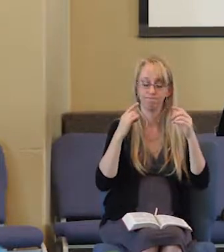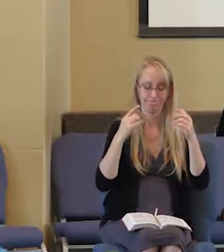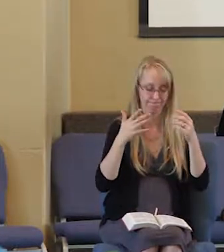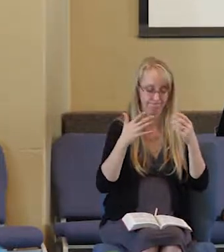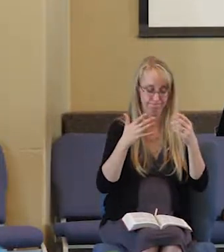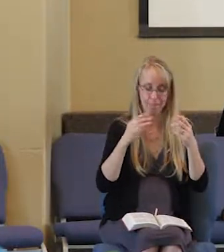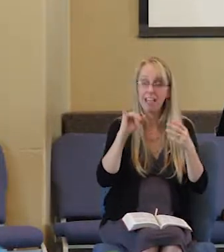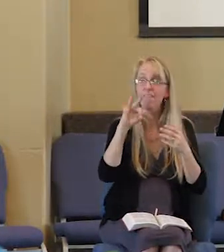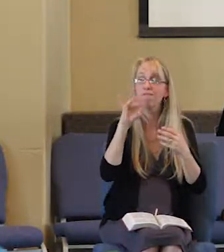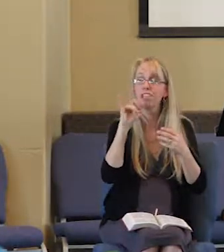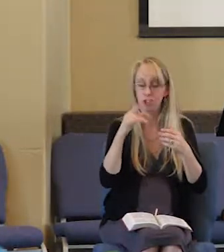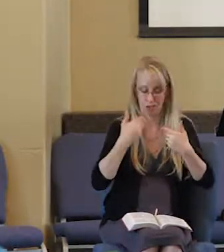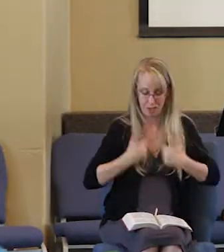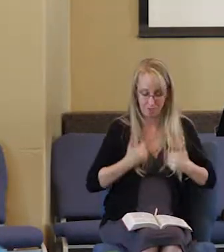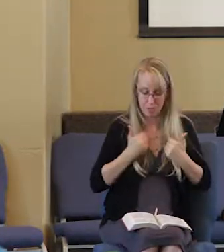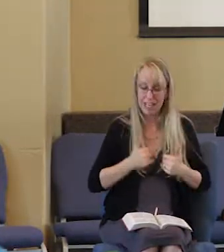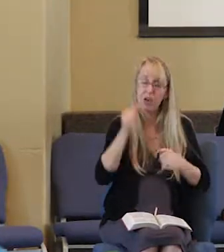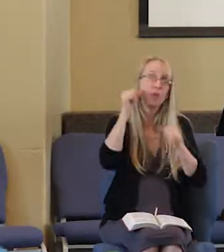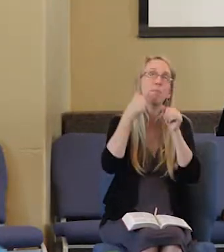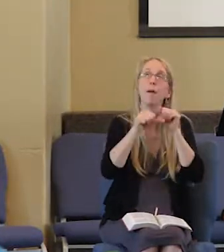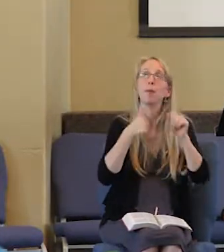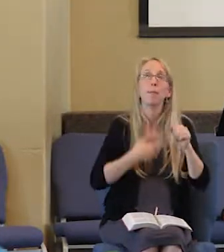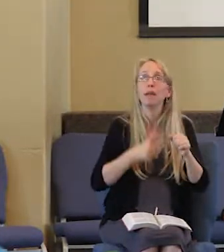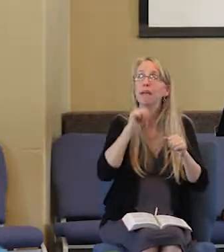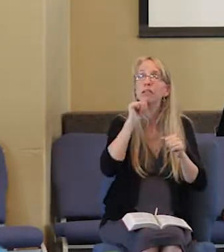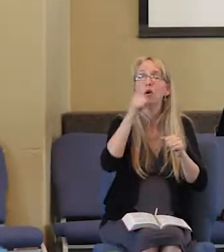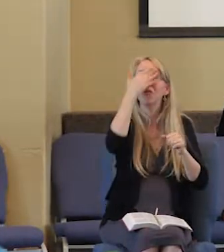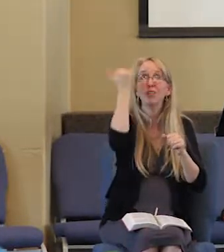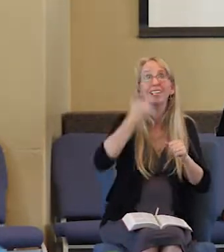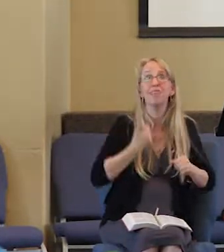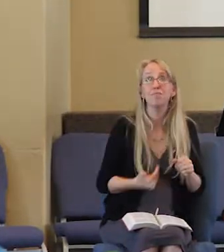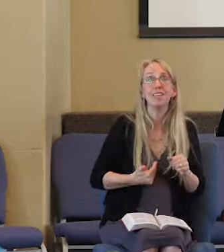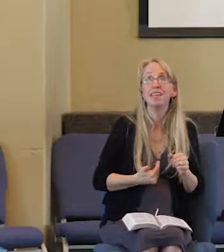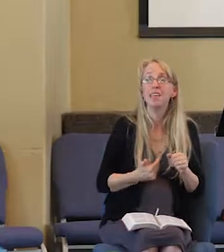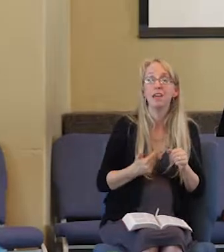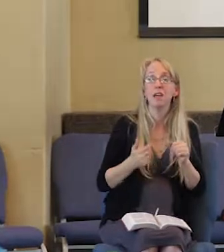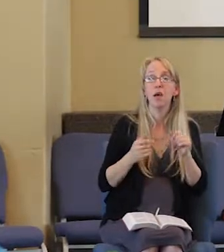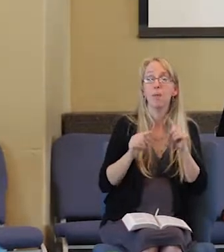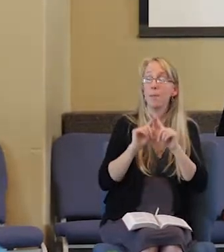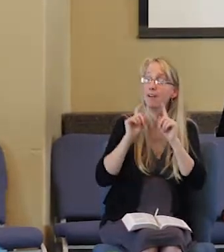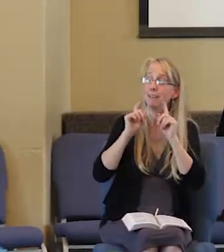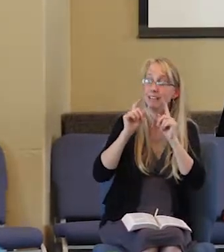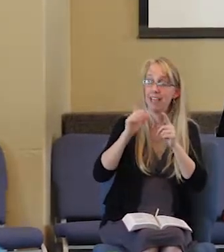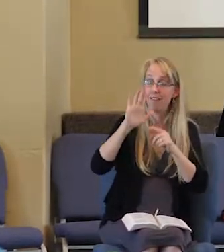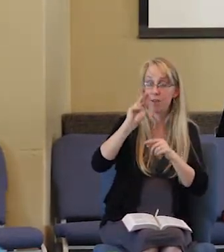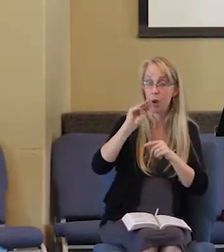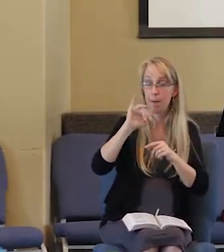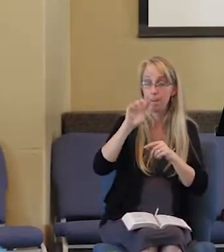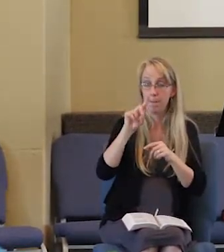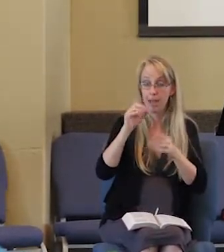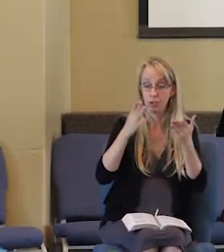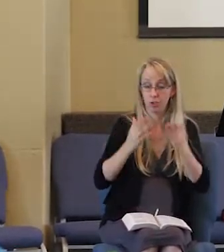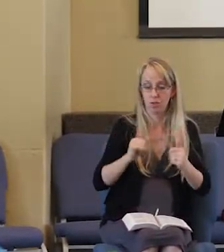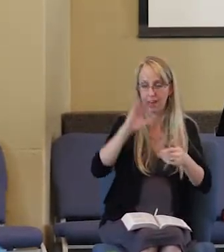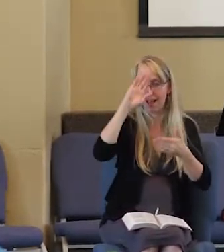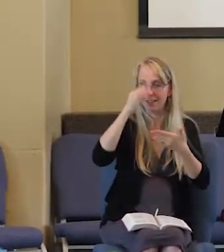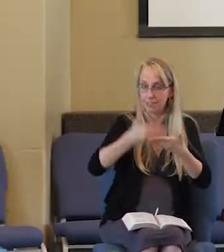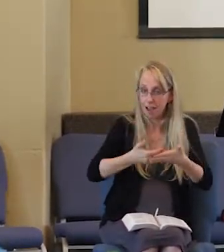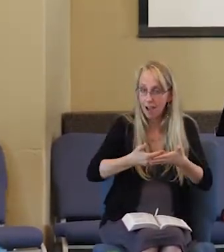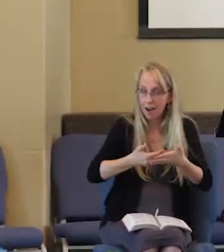your maidservant and remember me and not forget your maidservant, but will give your maidservant a